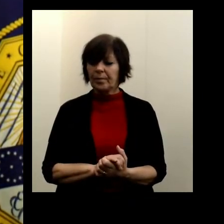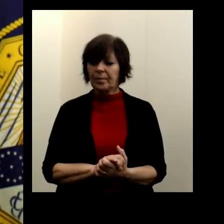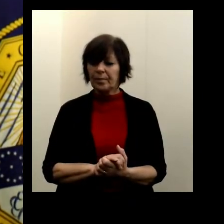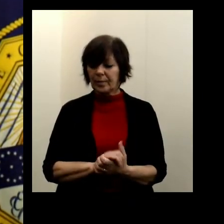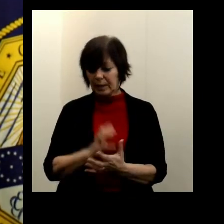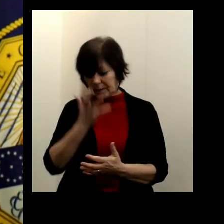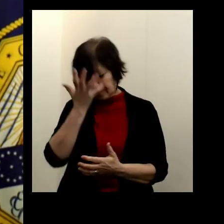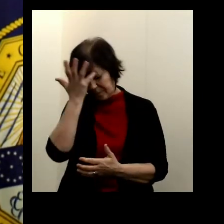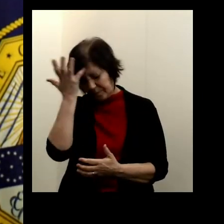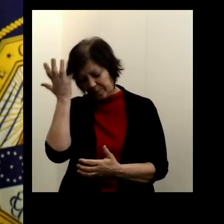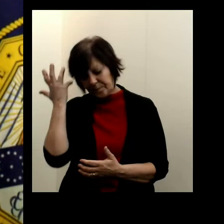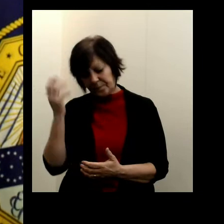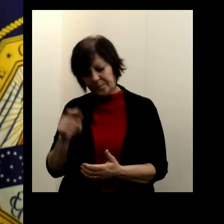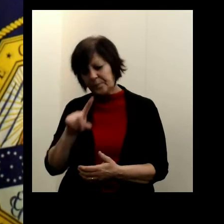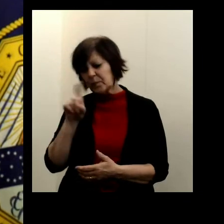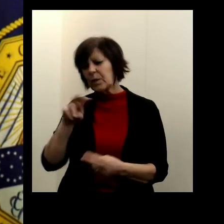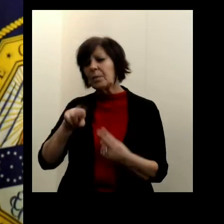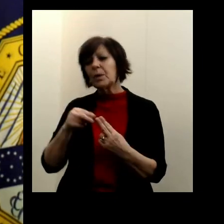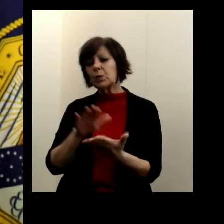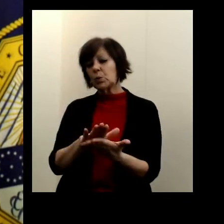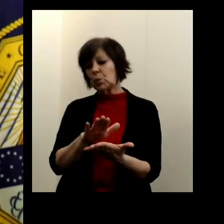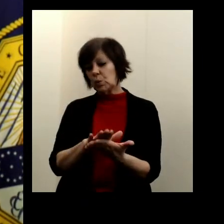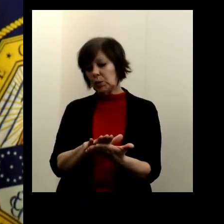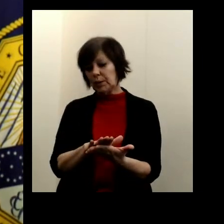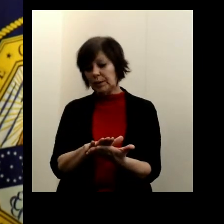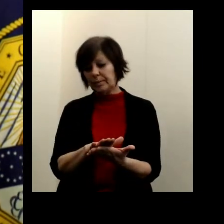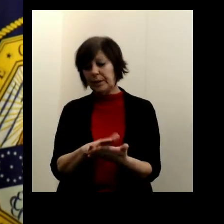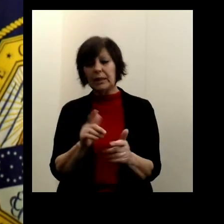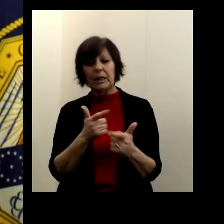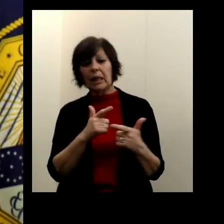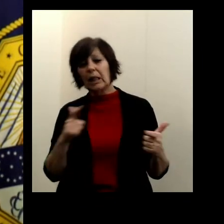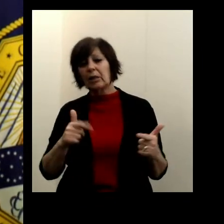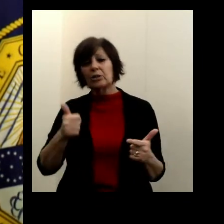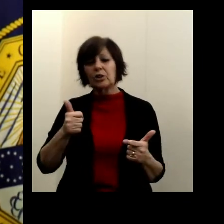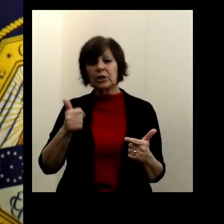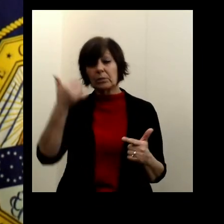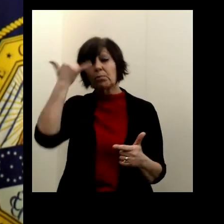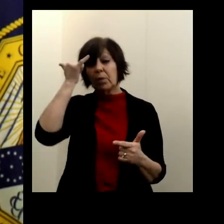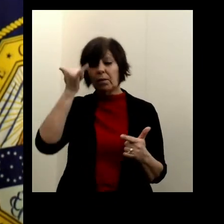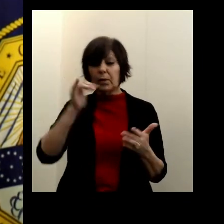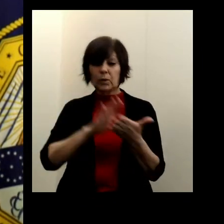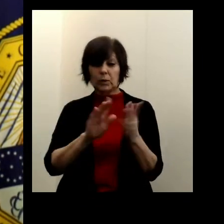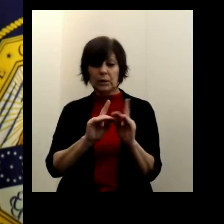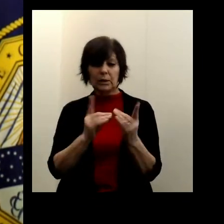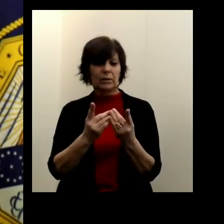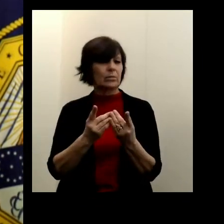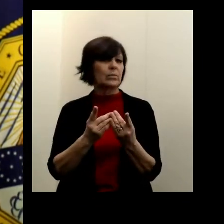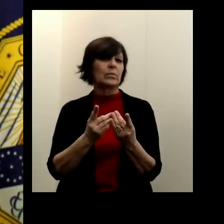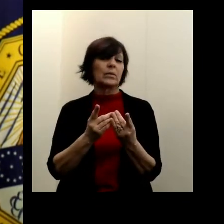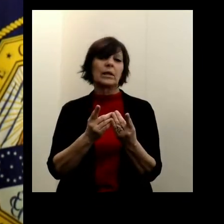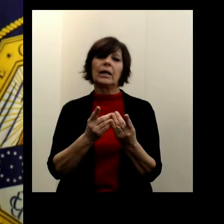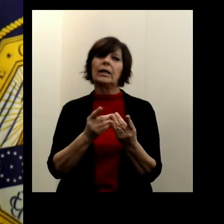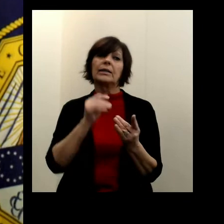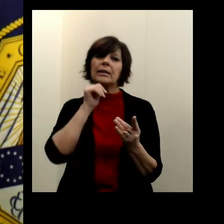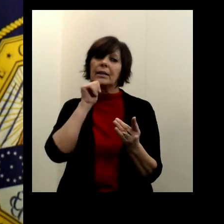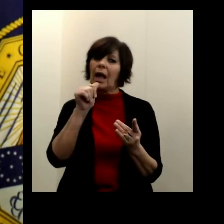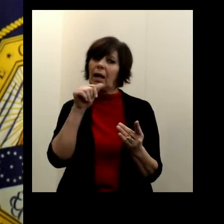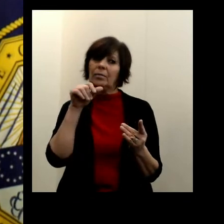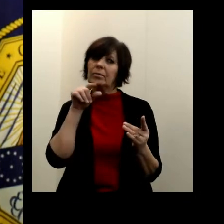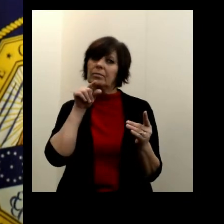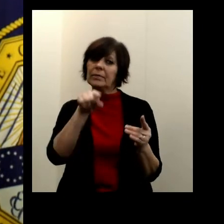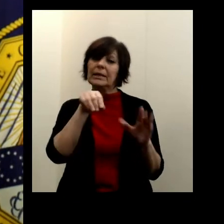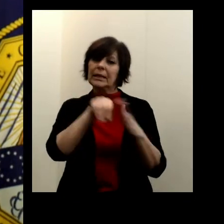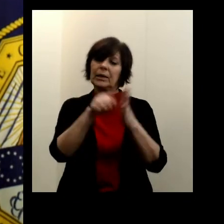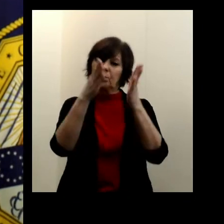follow-up question on schools. And of course, the largest school district in the area, Buffalo, has been fully remote since March. And